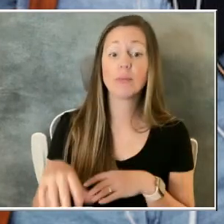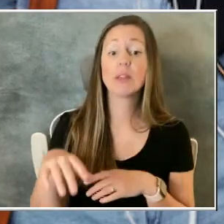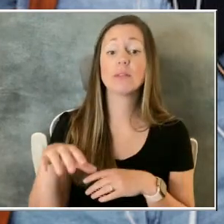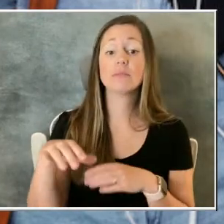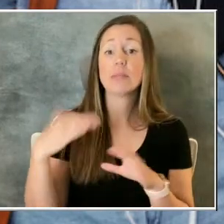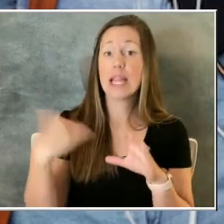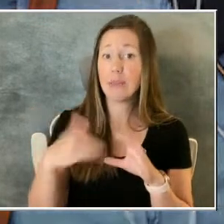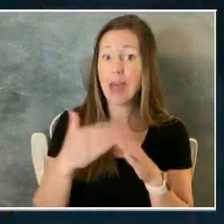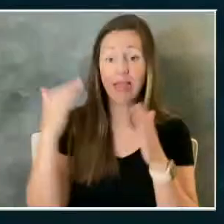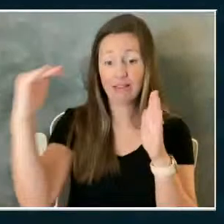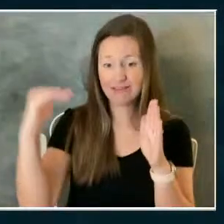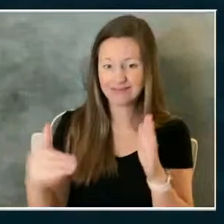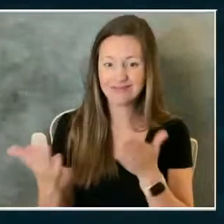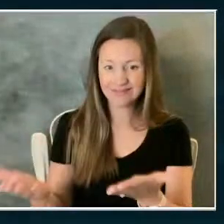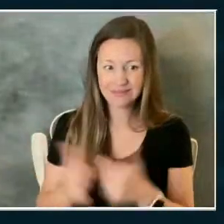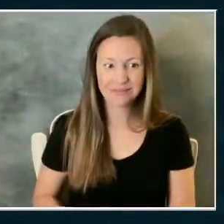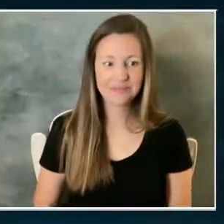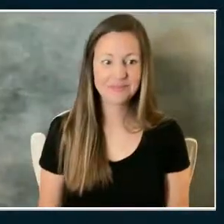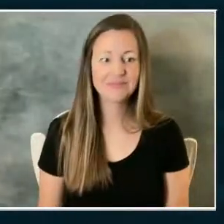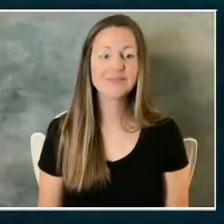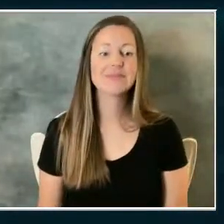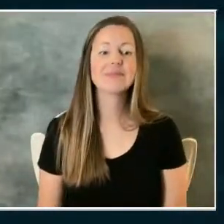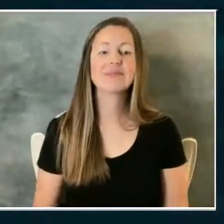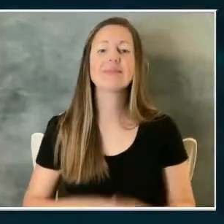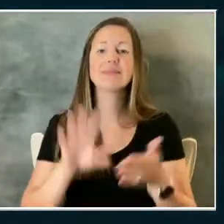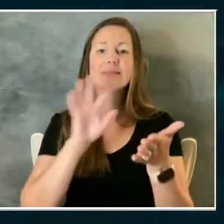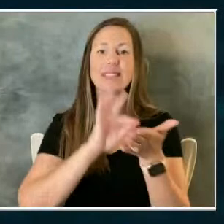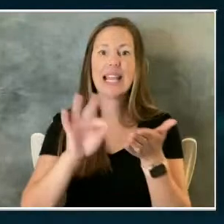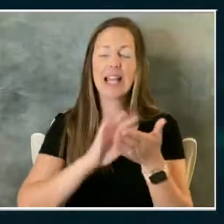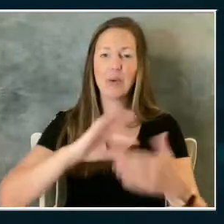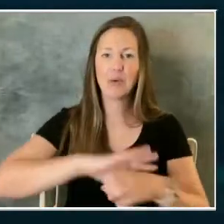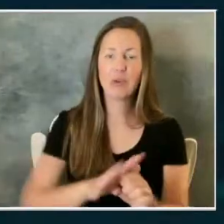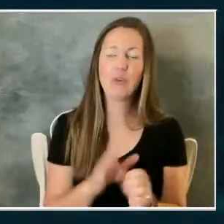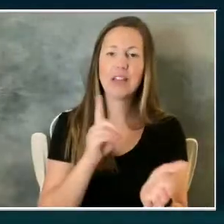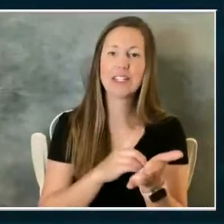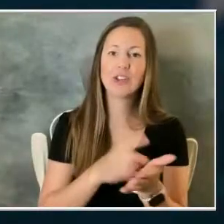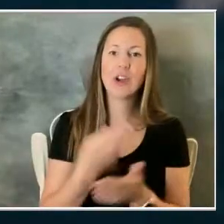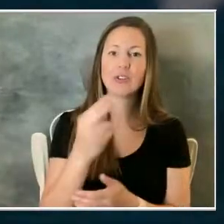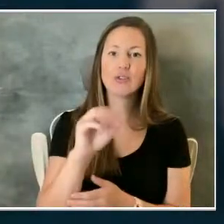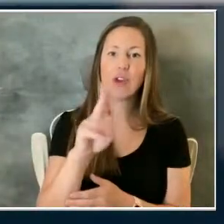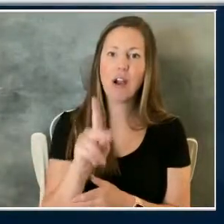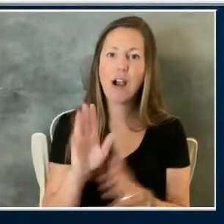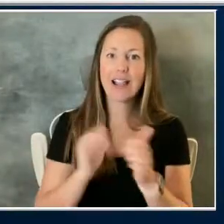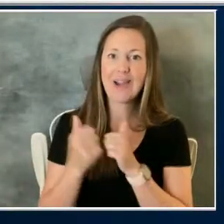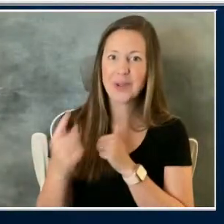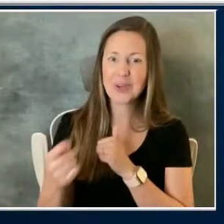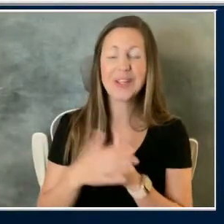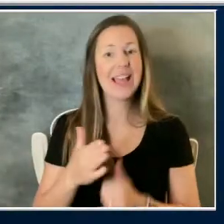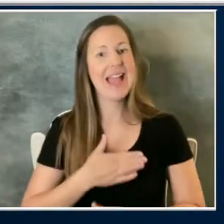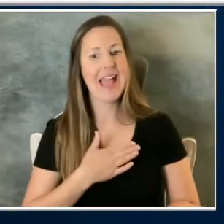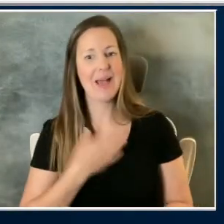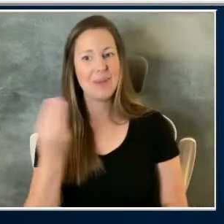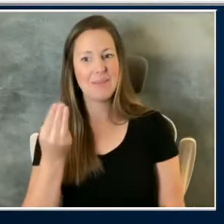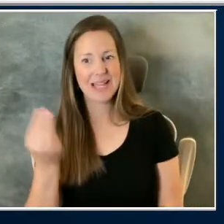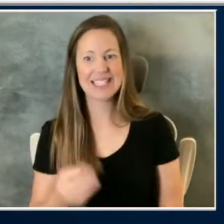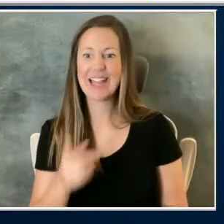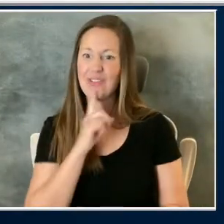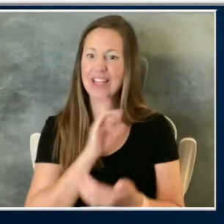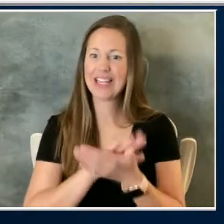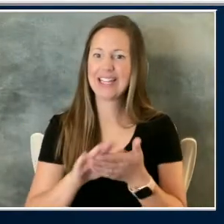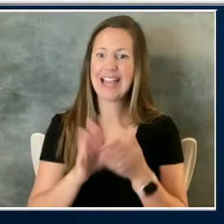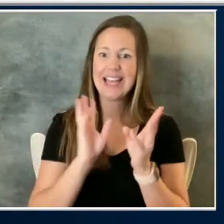let's get our COVID count from Dr. Dana Hawkinson this morning. How are you? Happy Monday. Hi. Good. Yeah. Happy Monday. It's been nice. It was nice weather this weekend, too. I